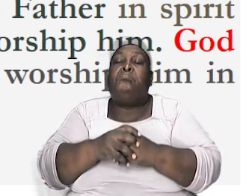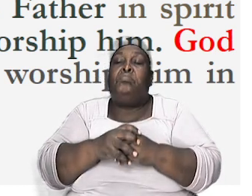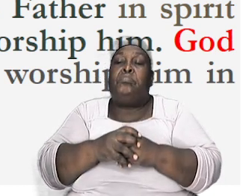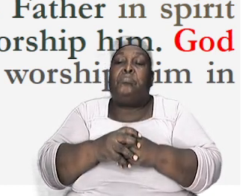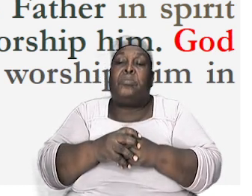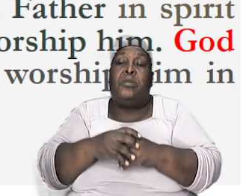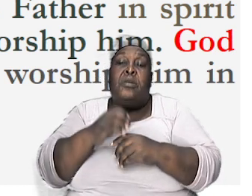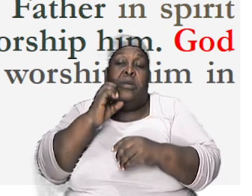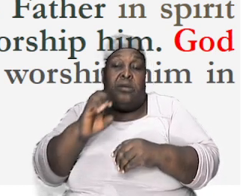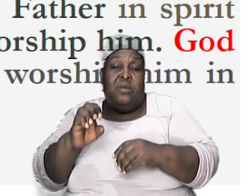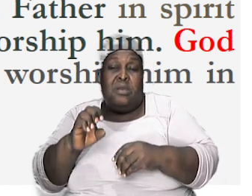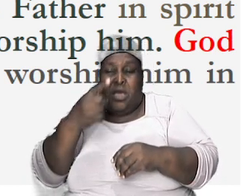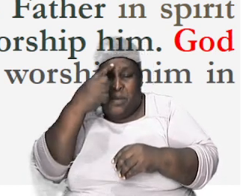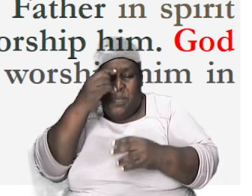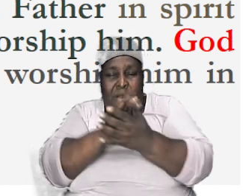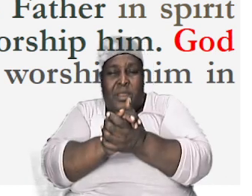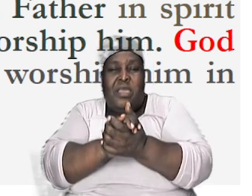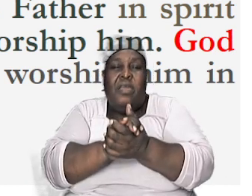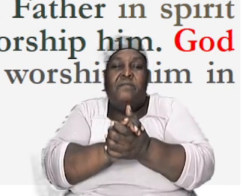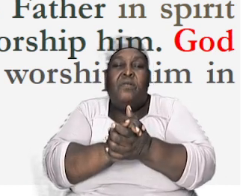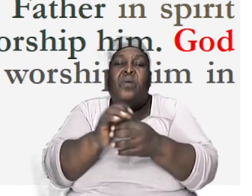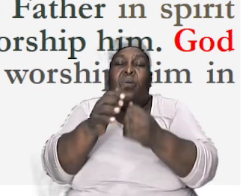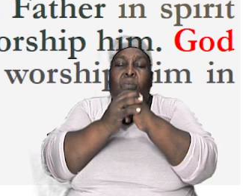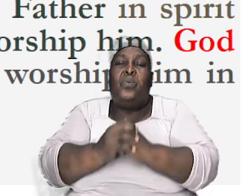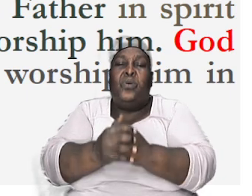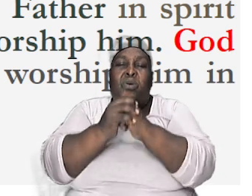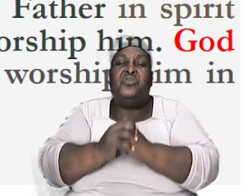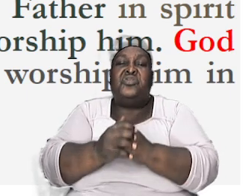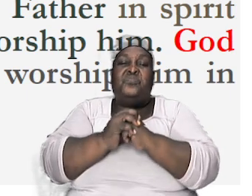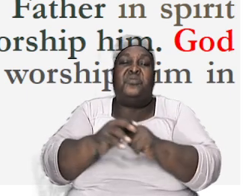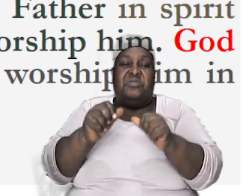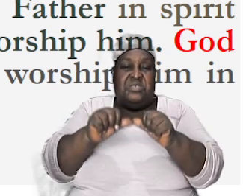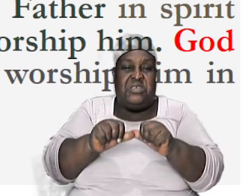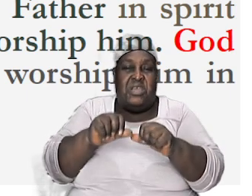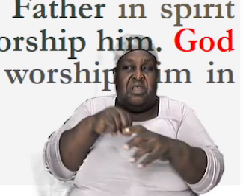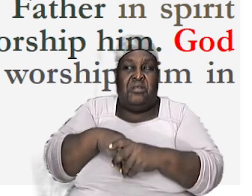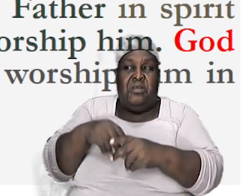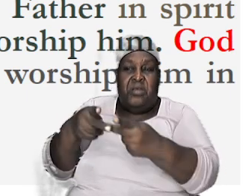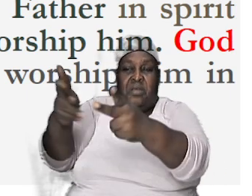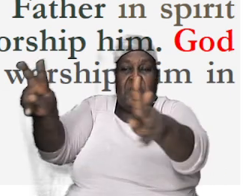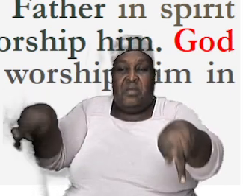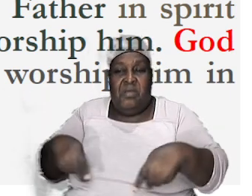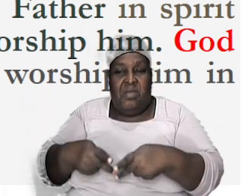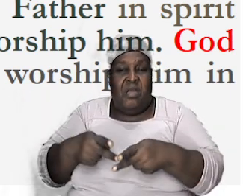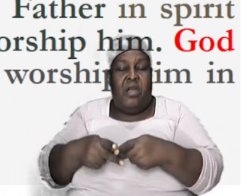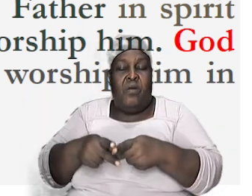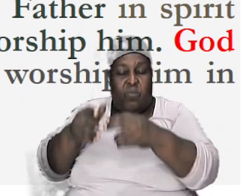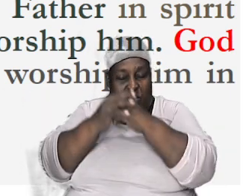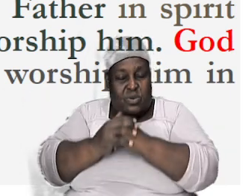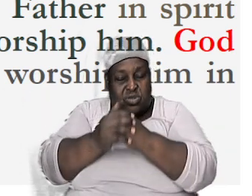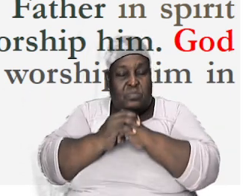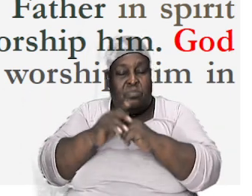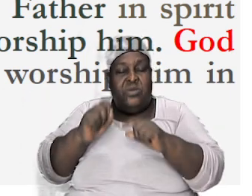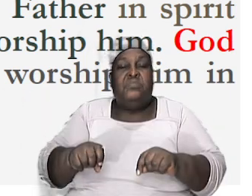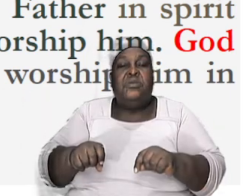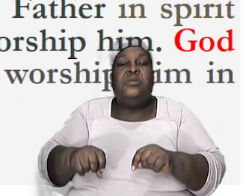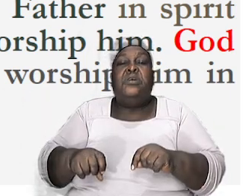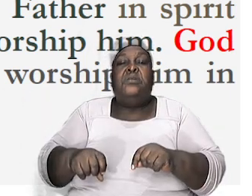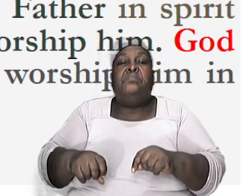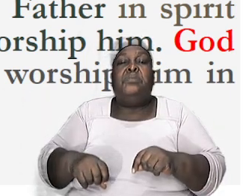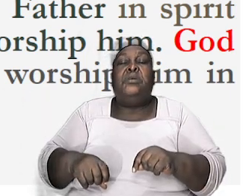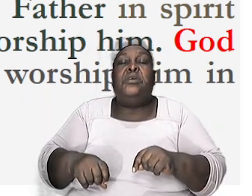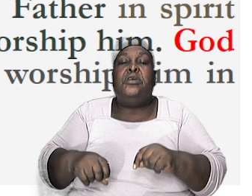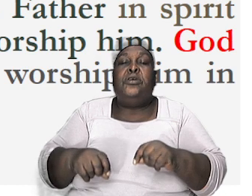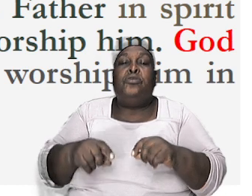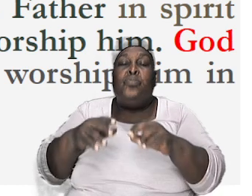she believed that worship was confined to a place. She believed that worship had to be done at Mount Gerizim. She believed that because they have different views